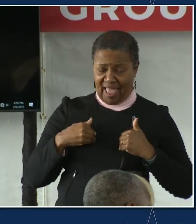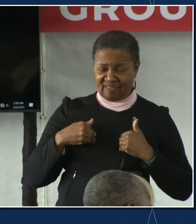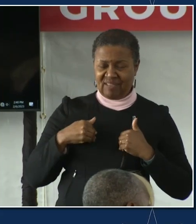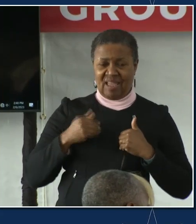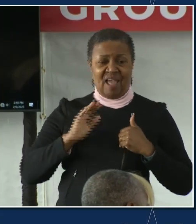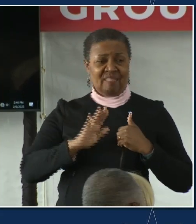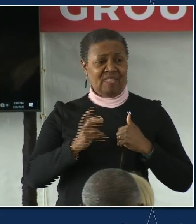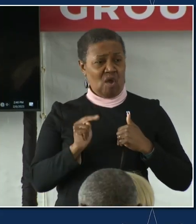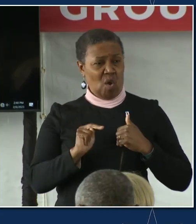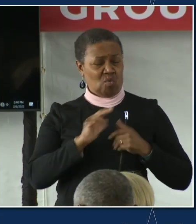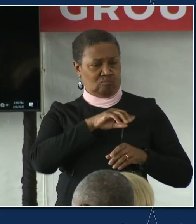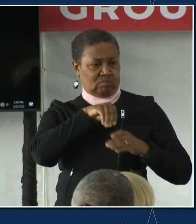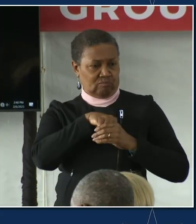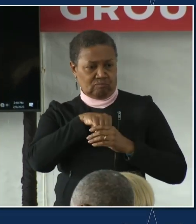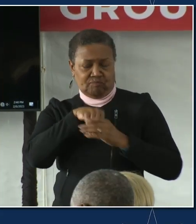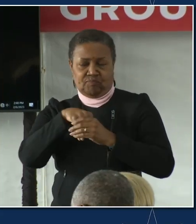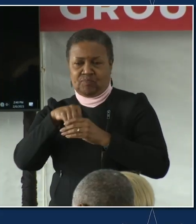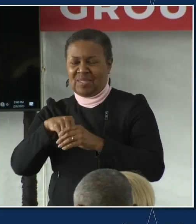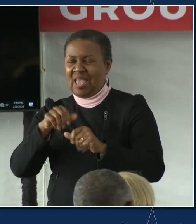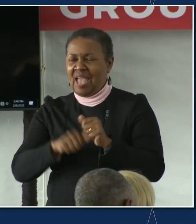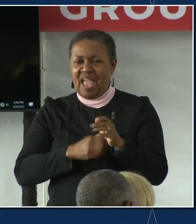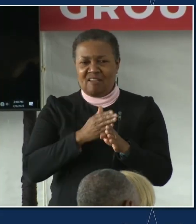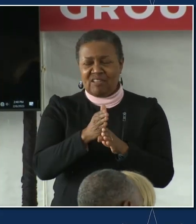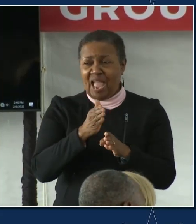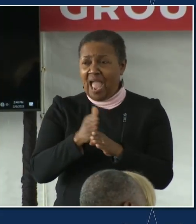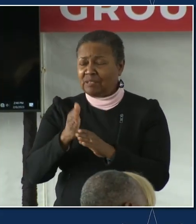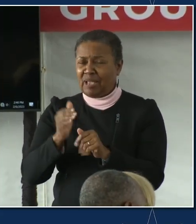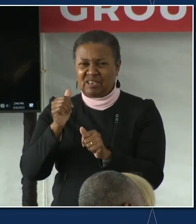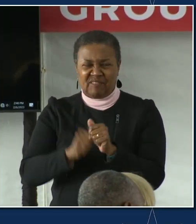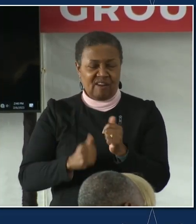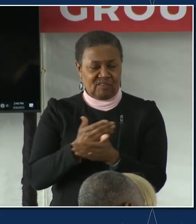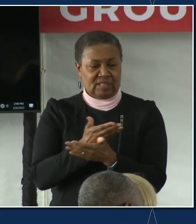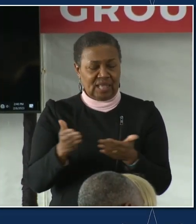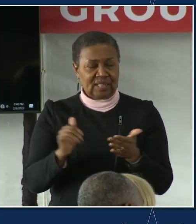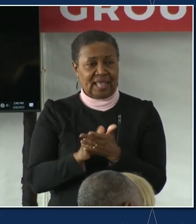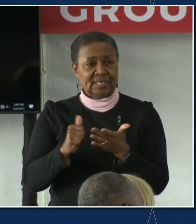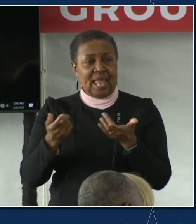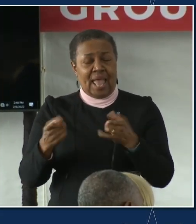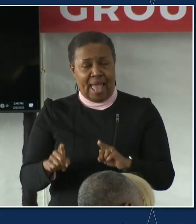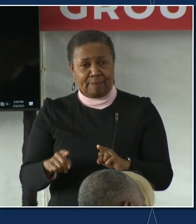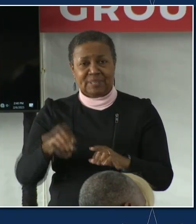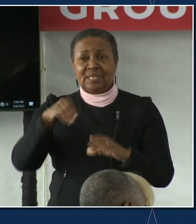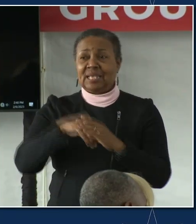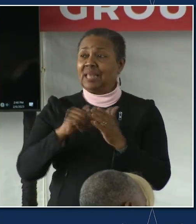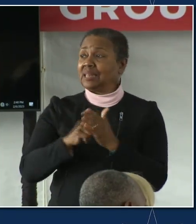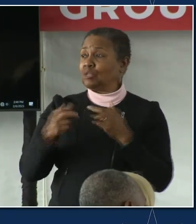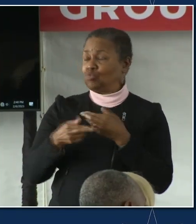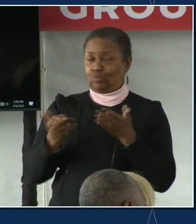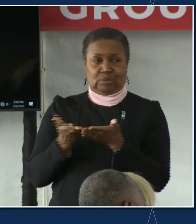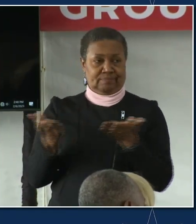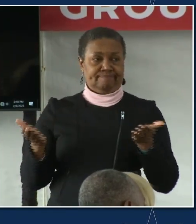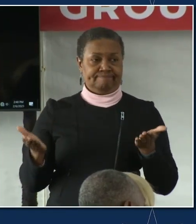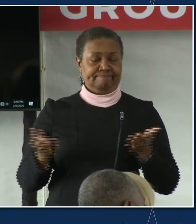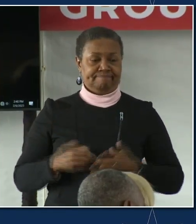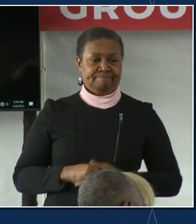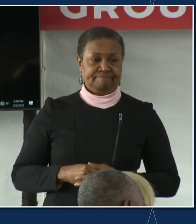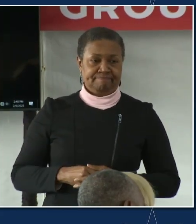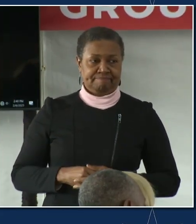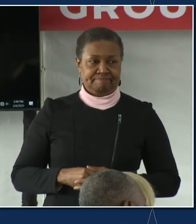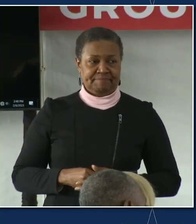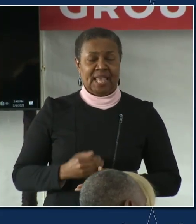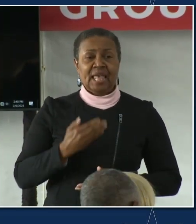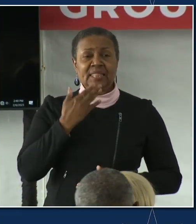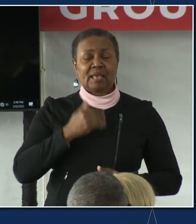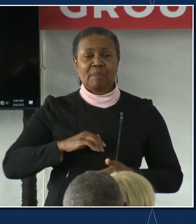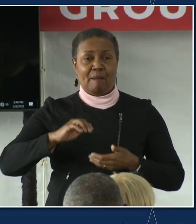their fingers on every aspect of everything that goes on in these roofs. I want to thank